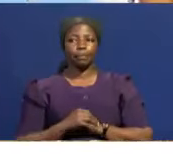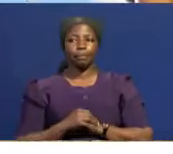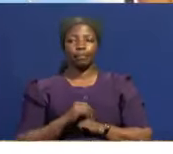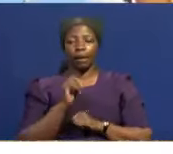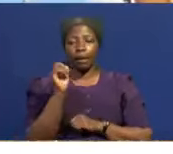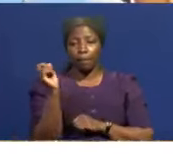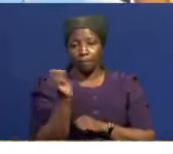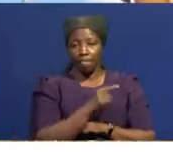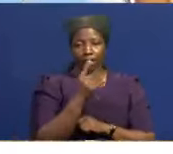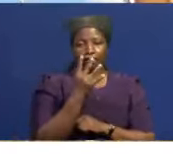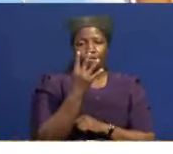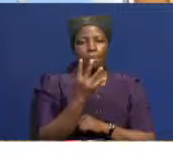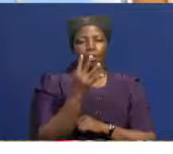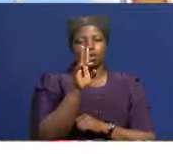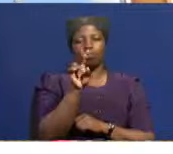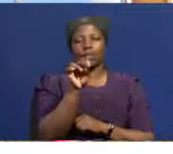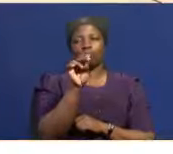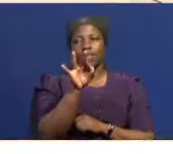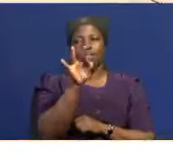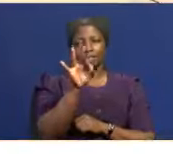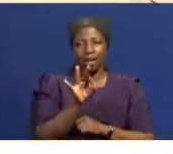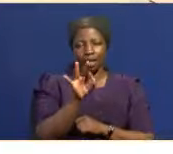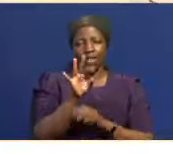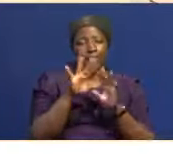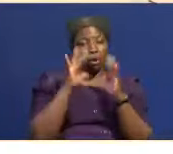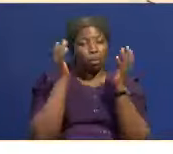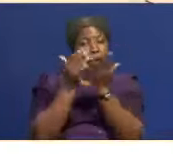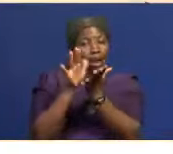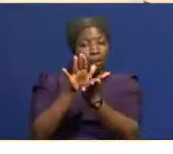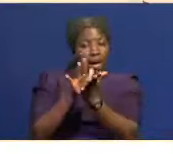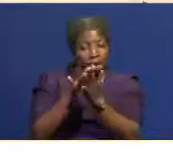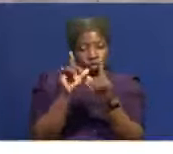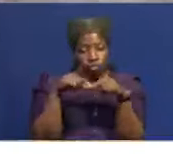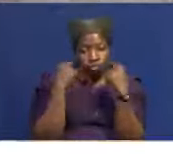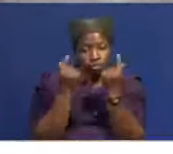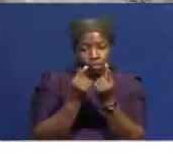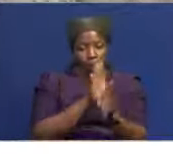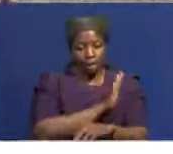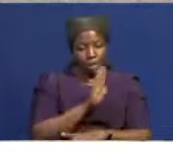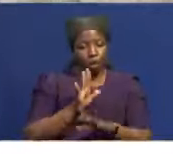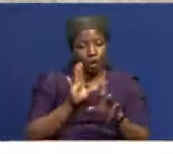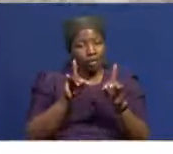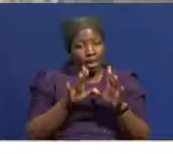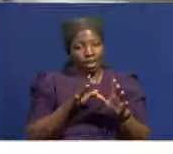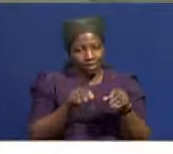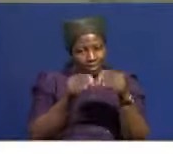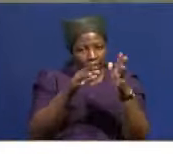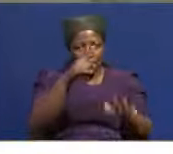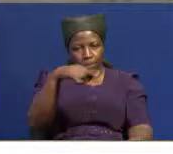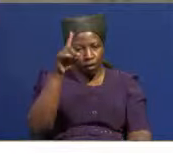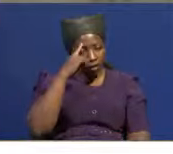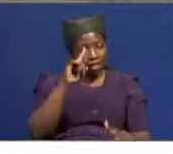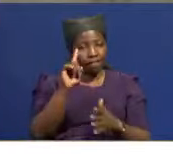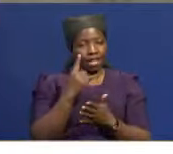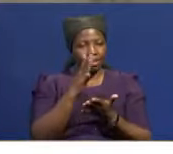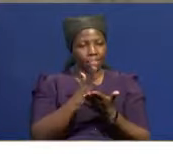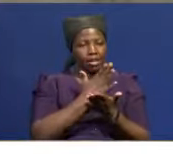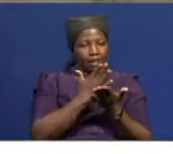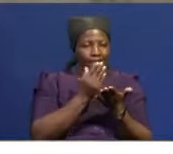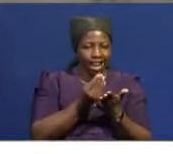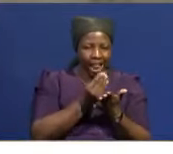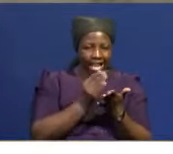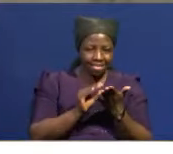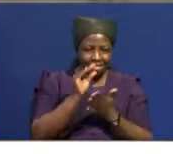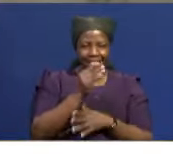In April 2023, the World Bank Group Board of Directors granted approval for a first phase financing of